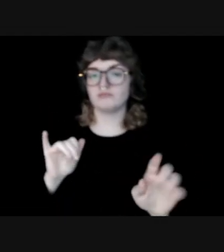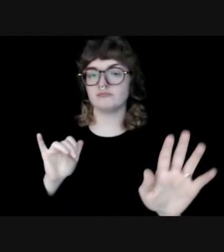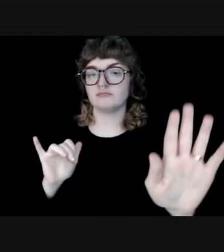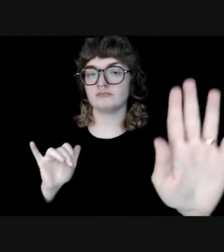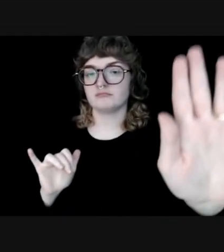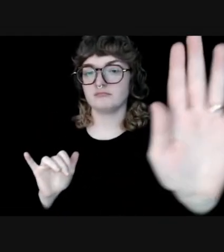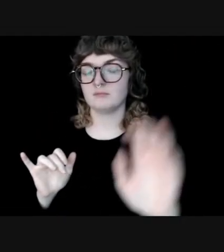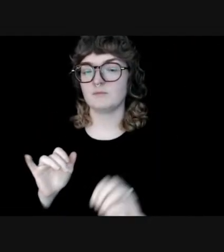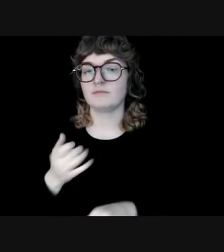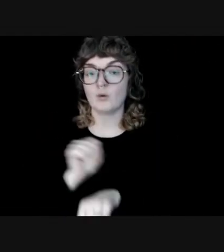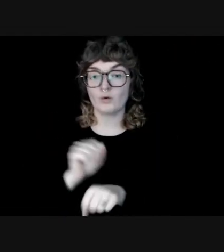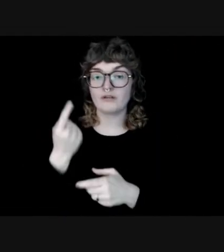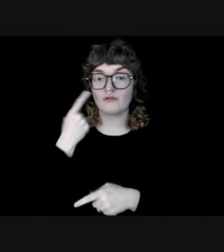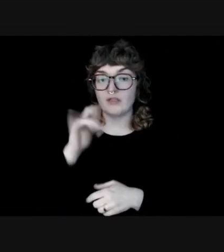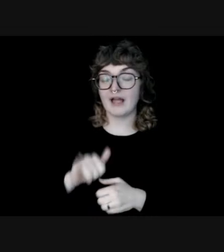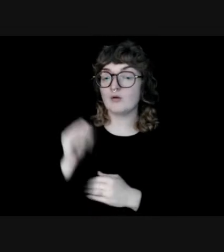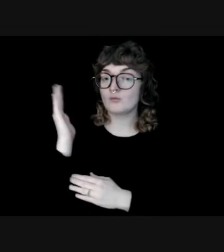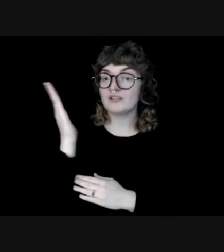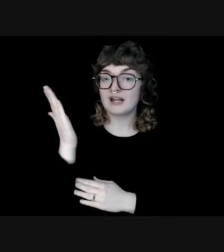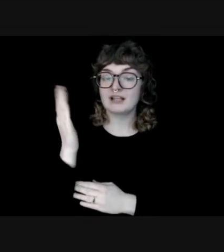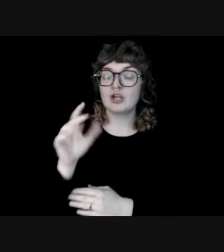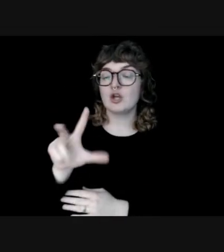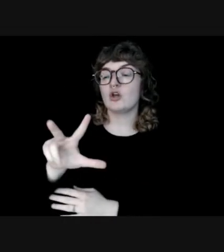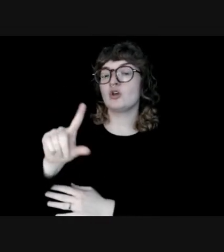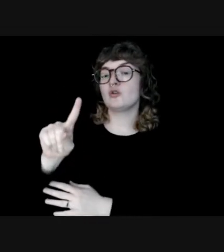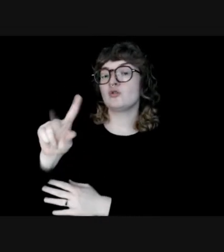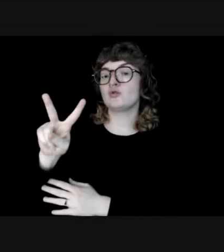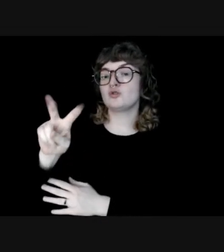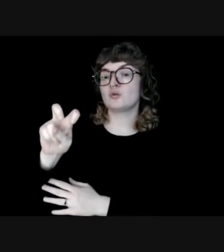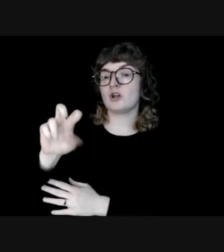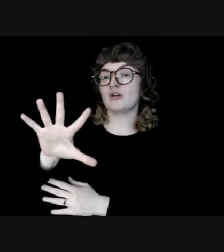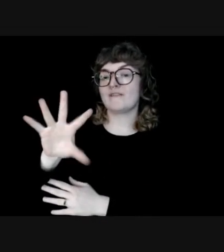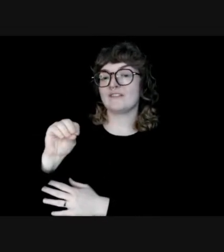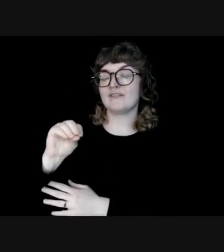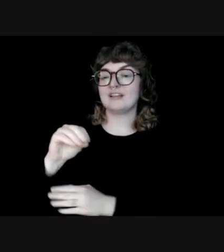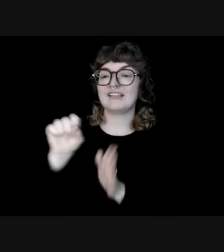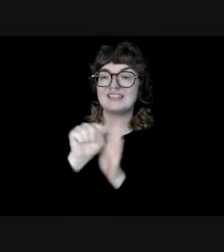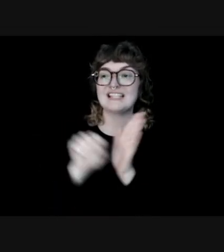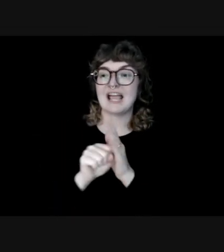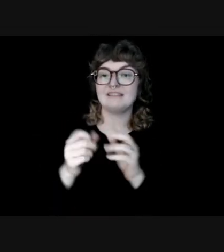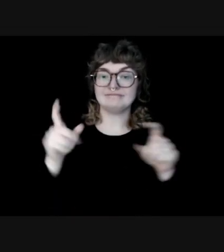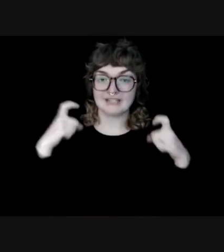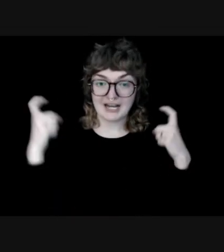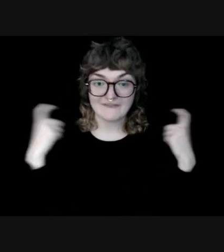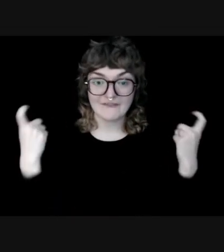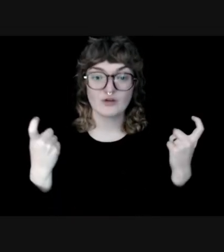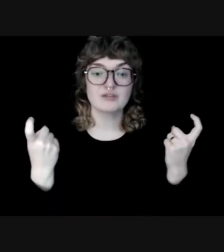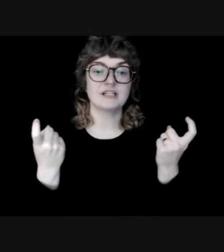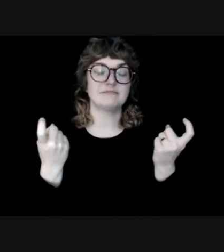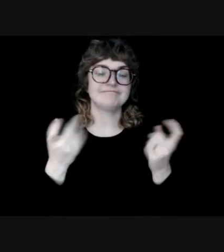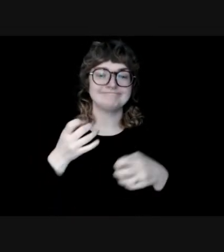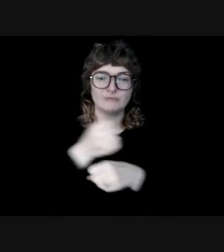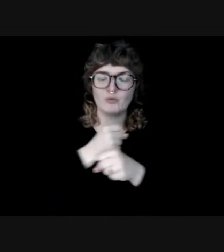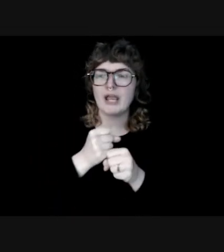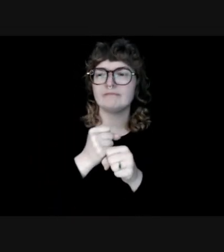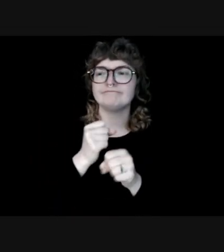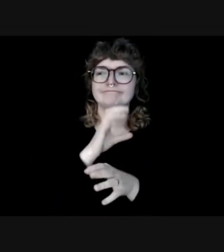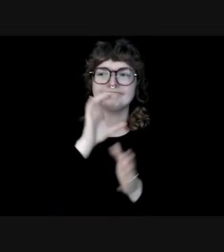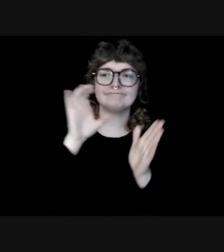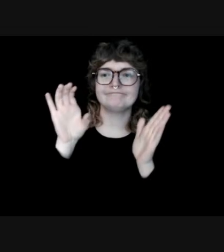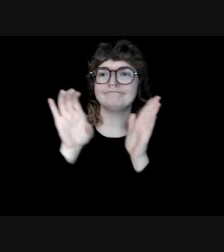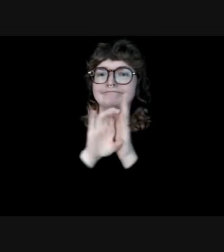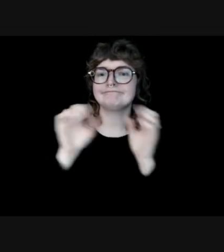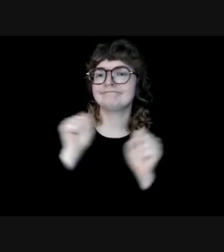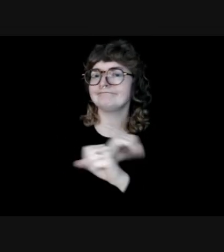U.S. 250th Anniversary, Finding the Historical Pieces to Create a Dynamic Picture of Maryland. The Maryland